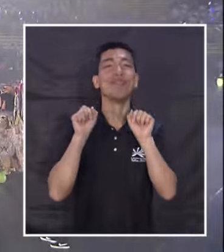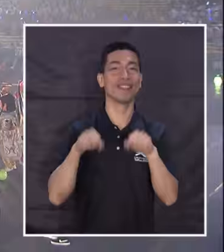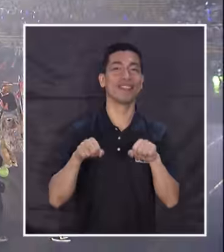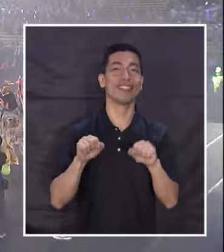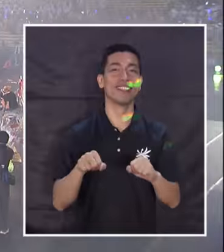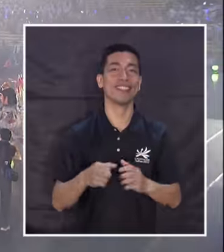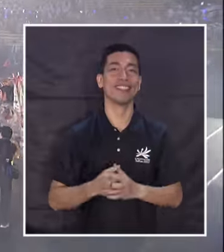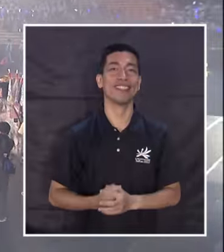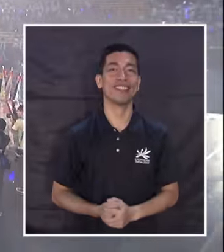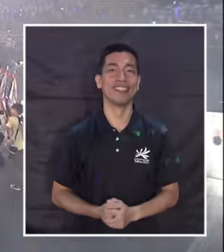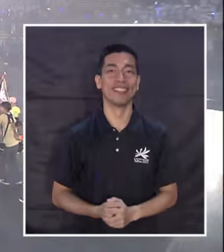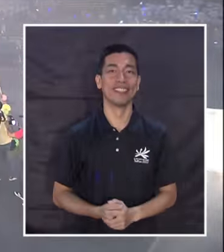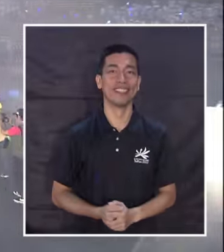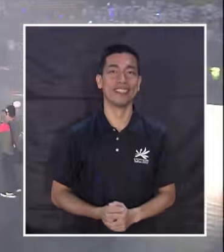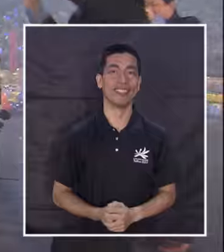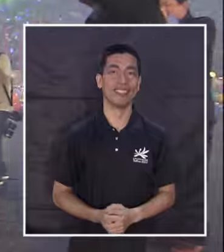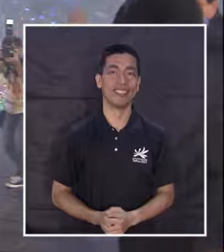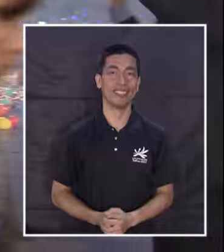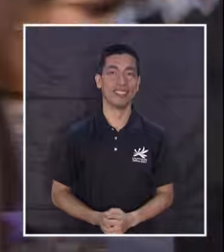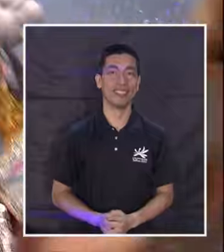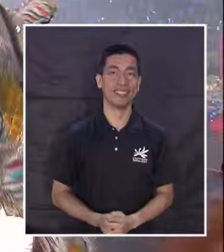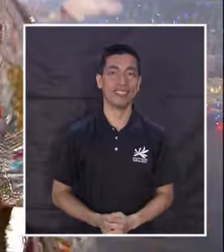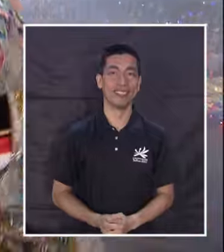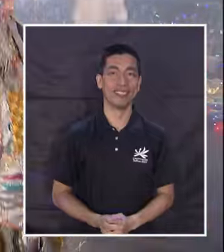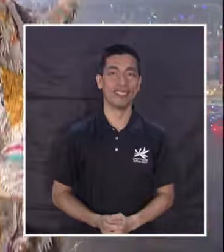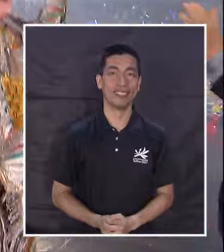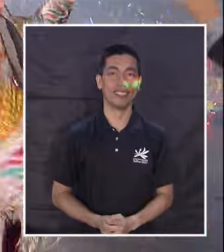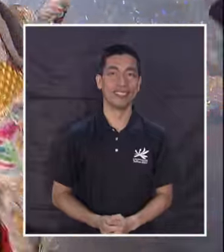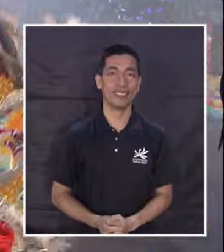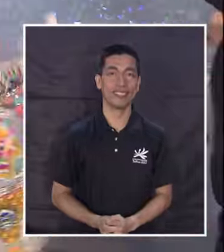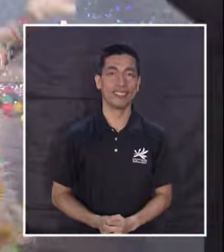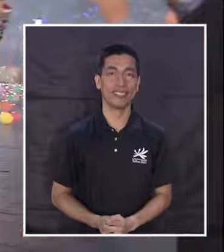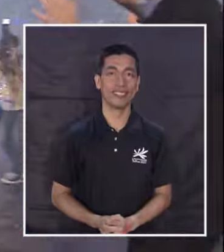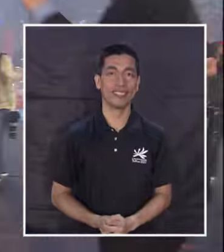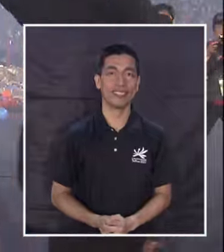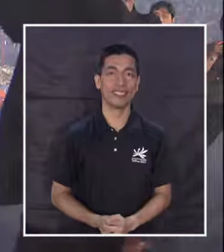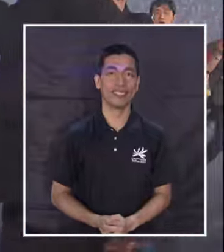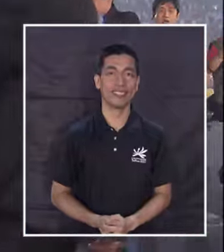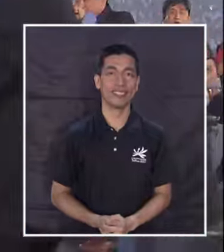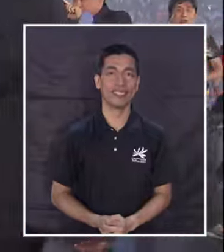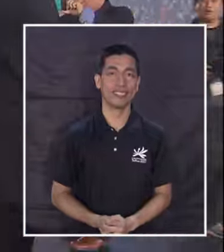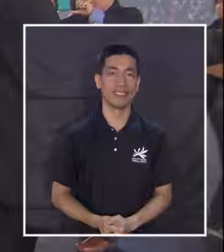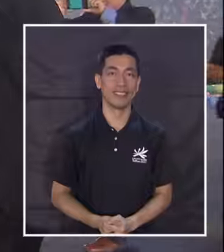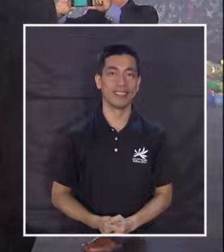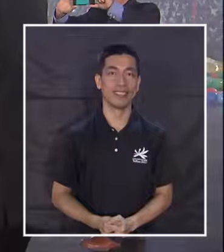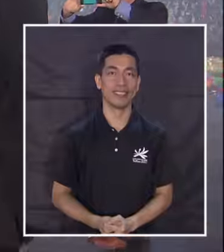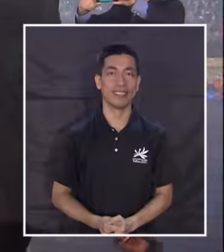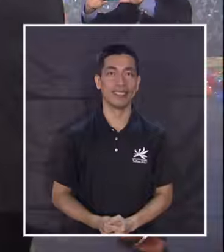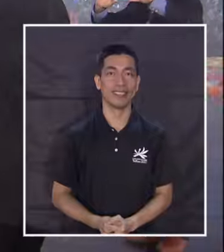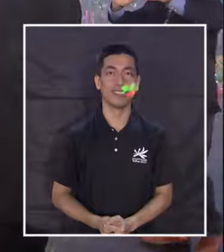of the athletes to the arena, taking pictures with our cute characters.